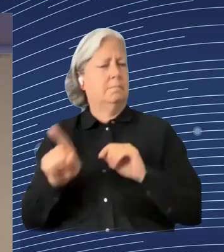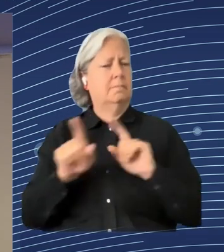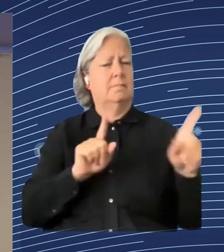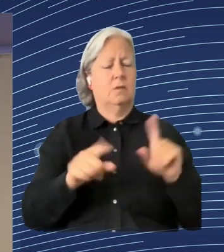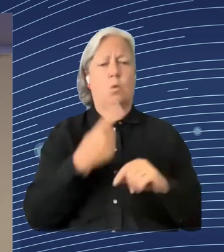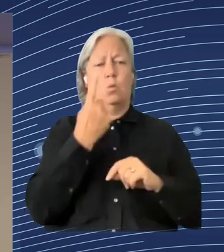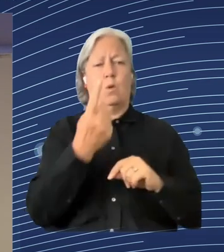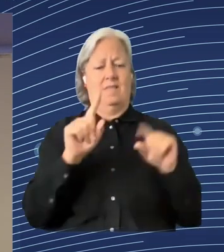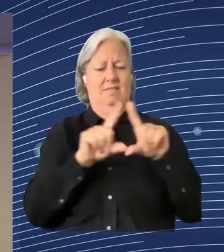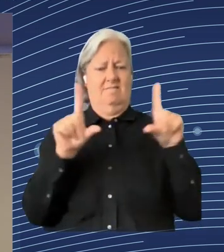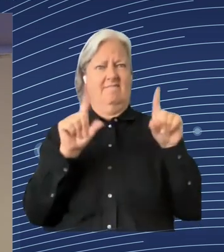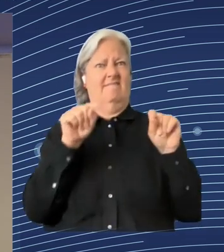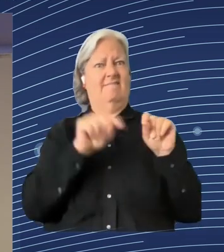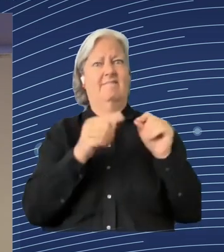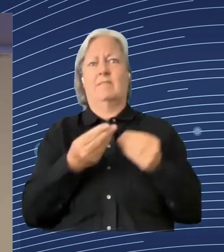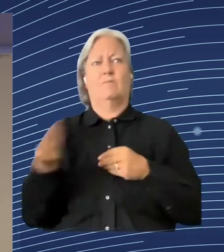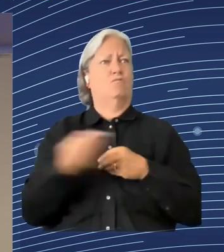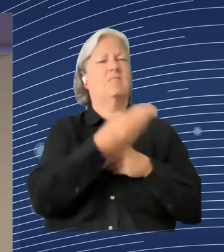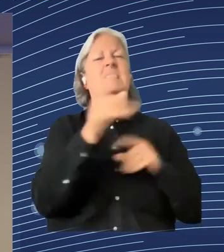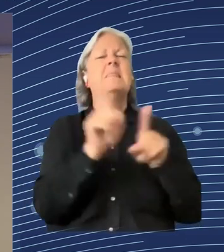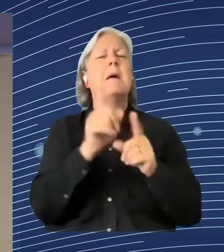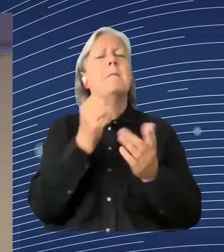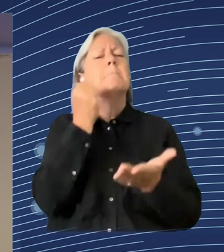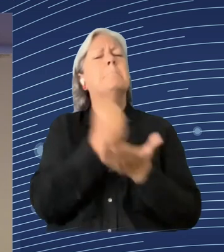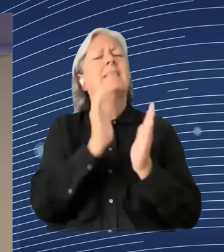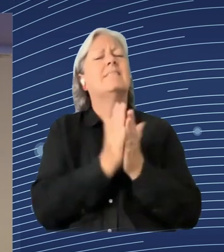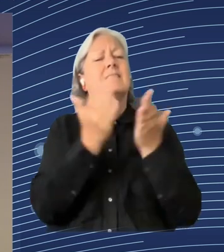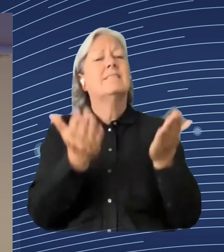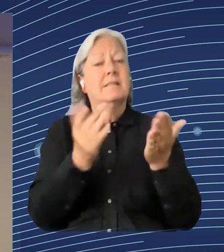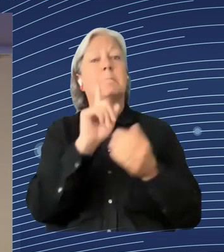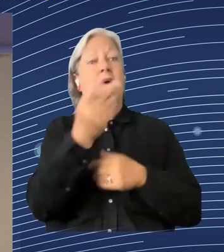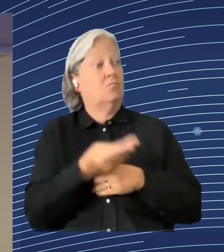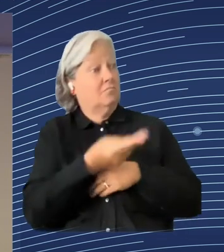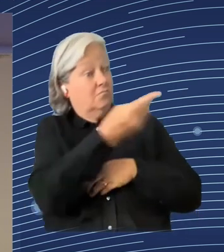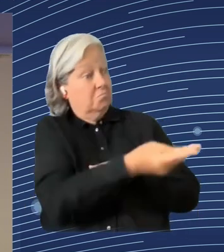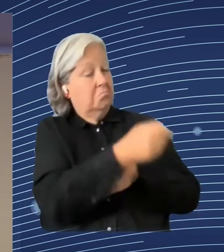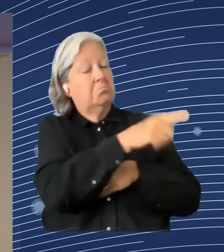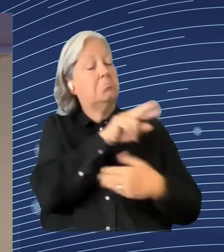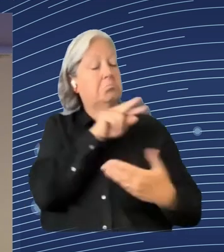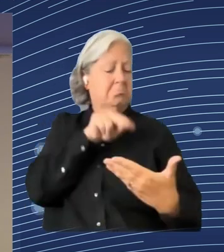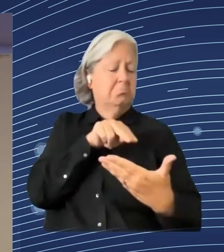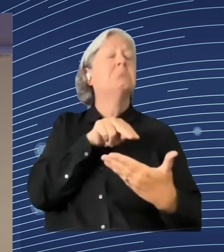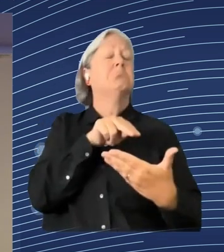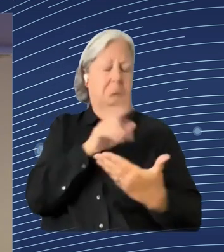basically like having a passport that can be checked everywhere. Is this approved?